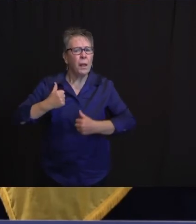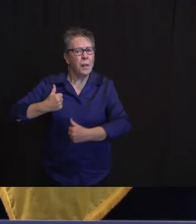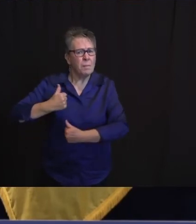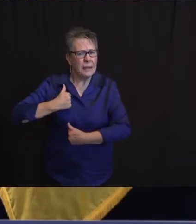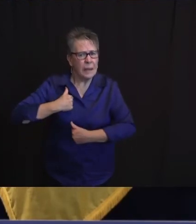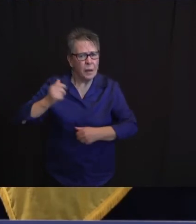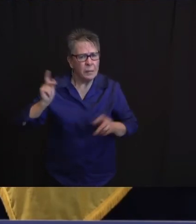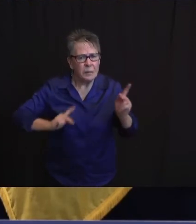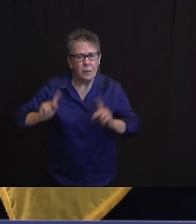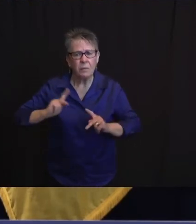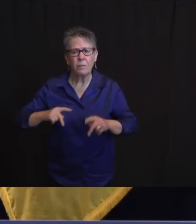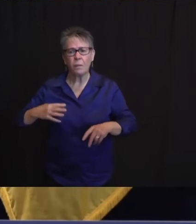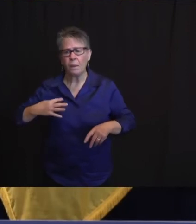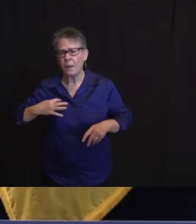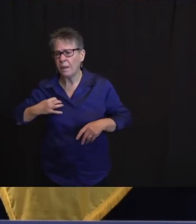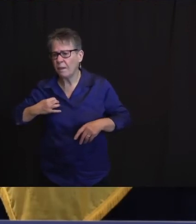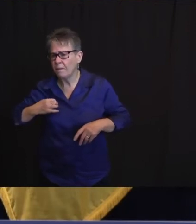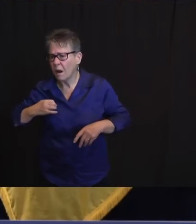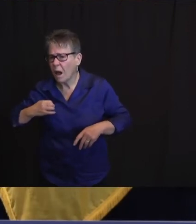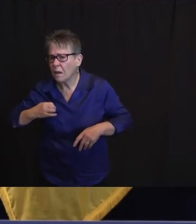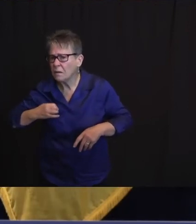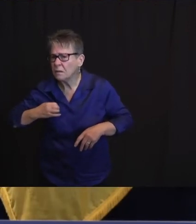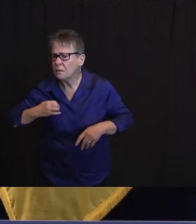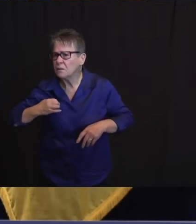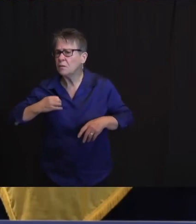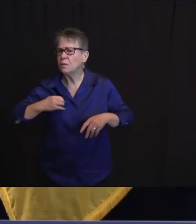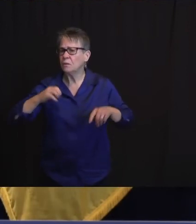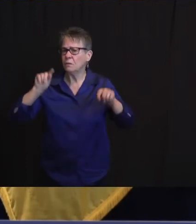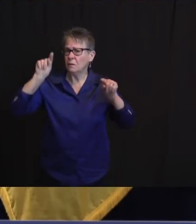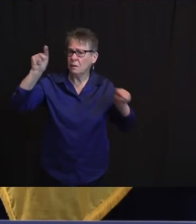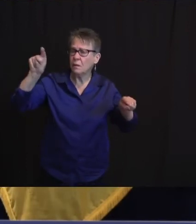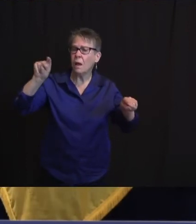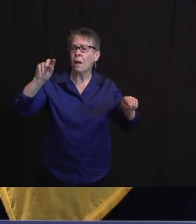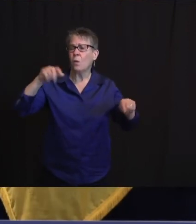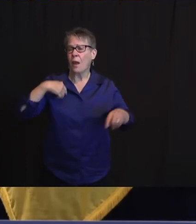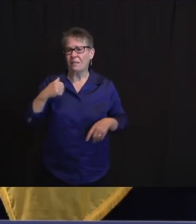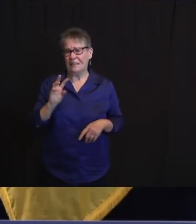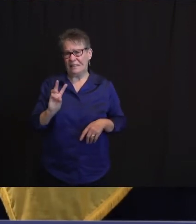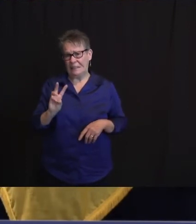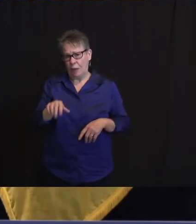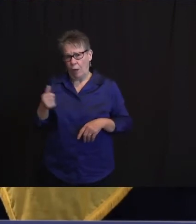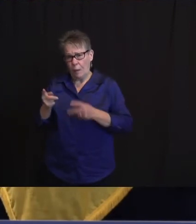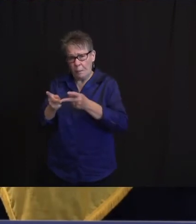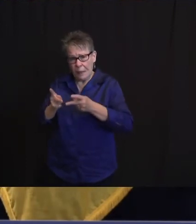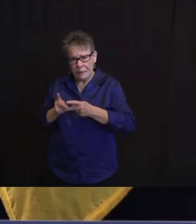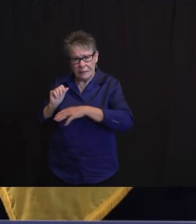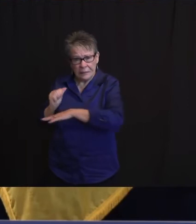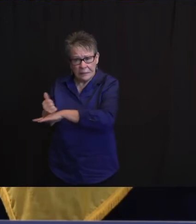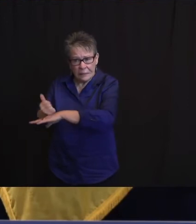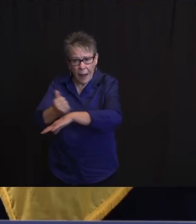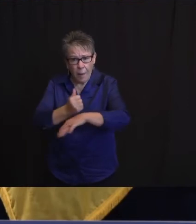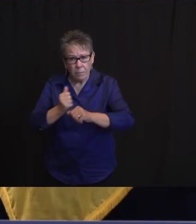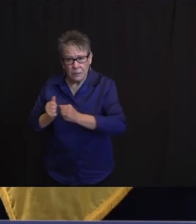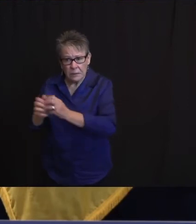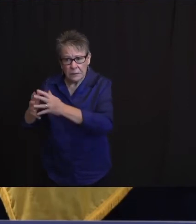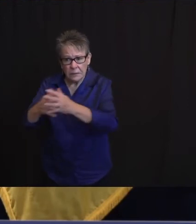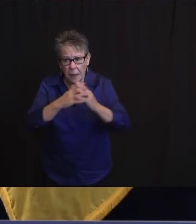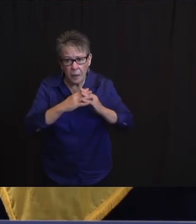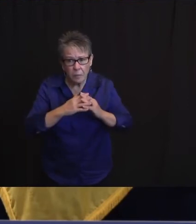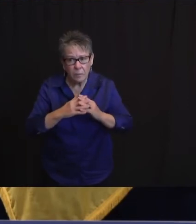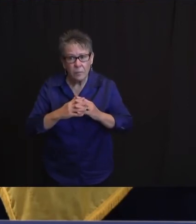Some educators have raised worries about this weekend's clearance to open youth indoor sports like hockey and basketball at a time of elevated